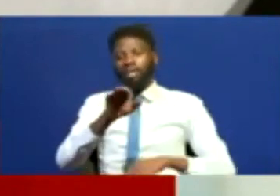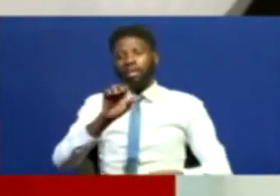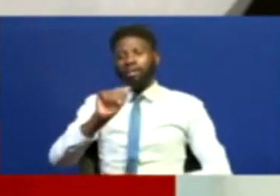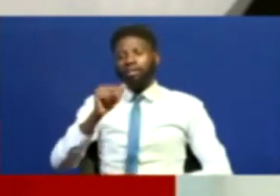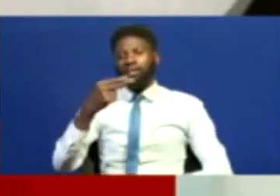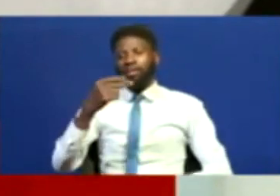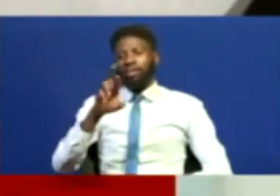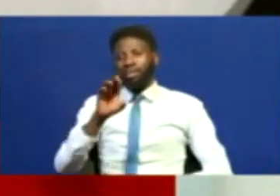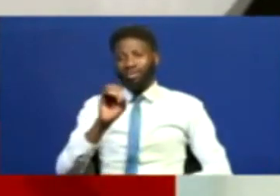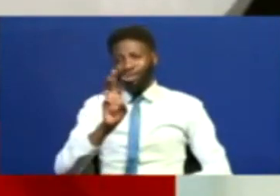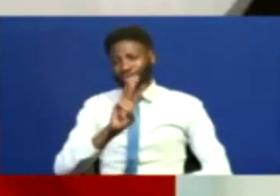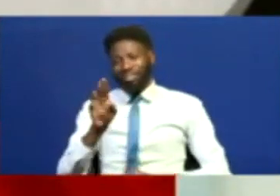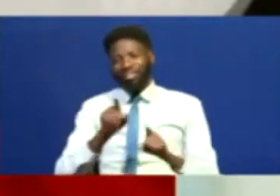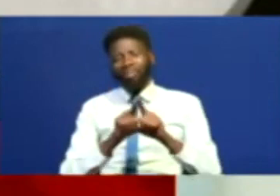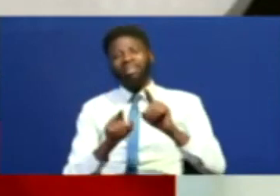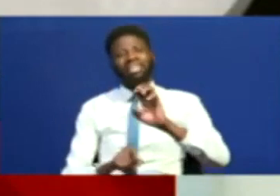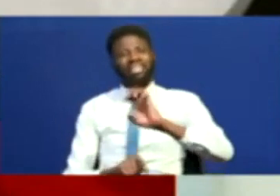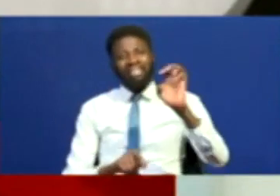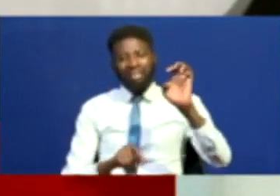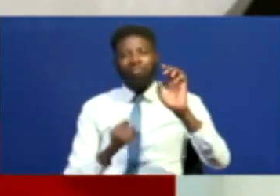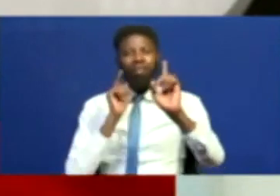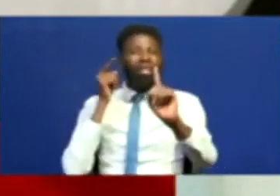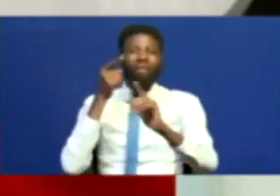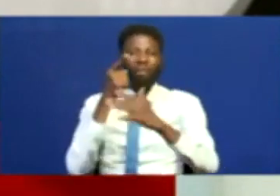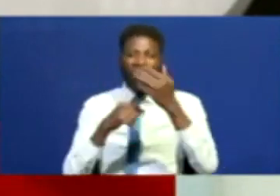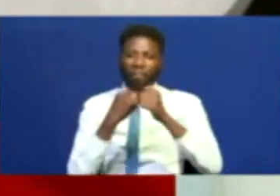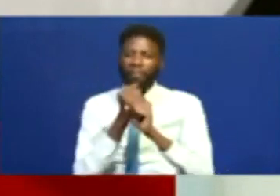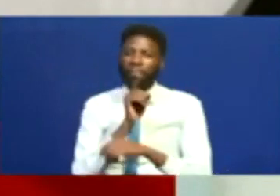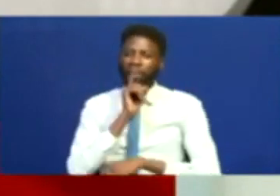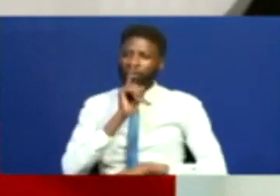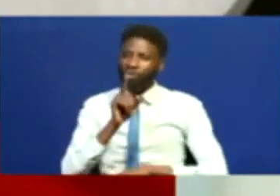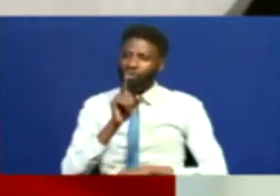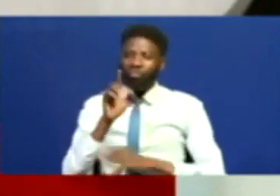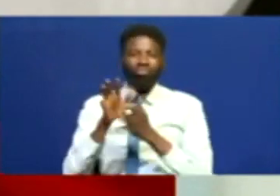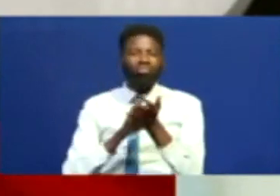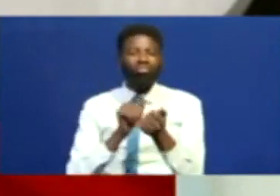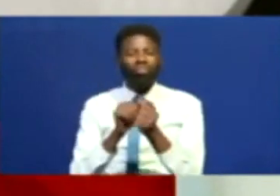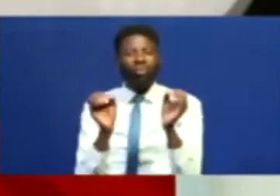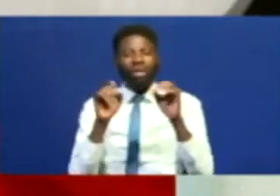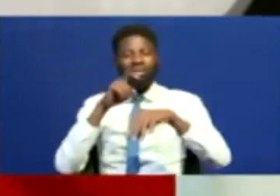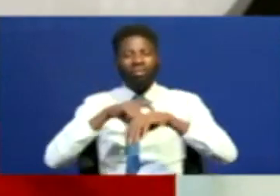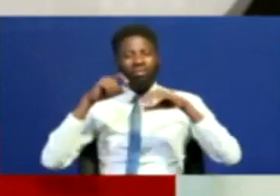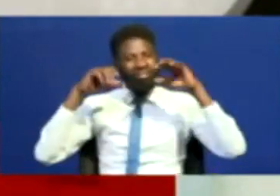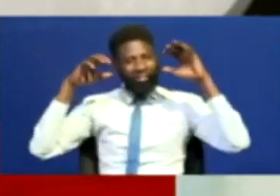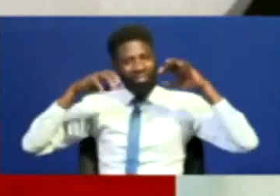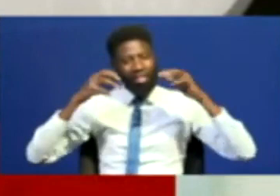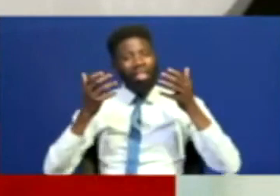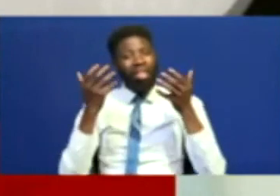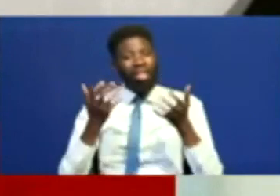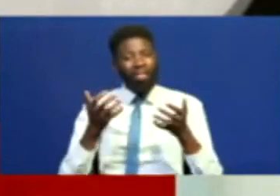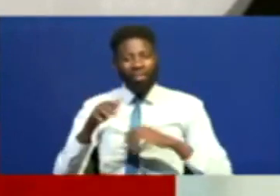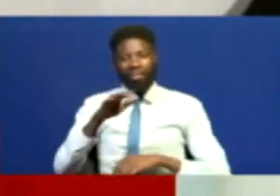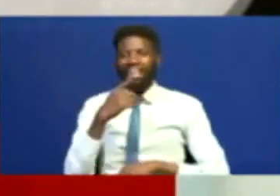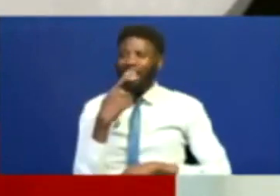and East Canal irrigation schemes to avert destruction of paddy rice during the expected El Nino rains. The schemes that sit